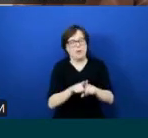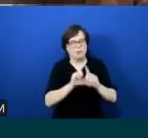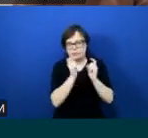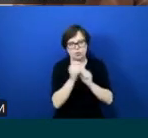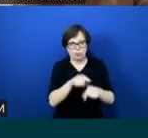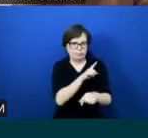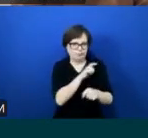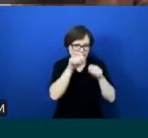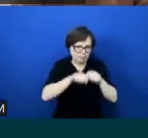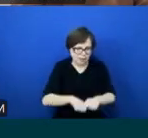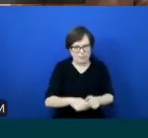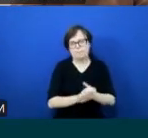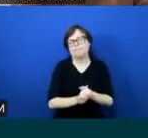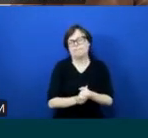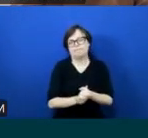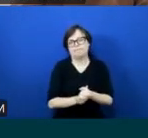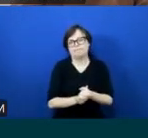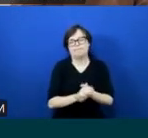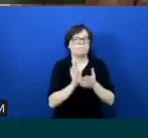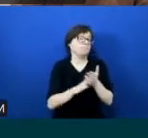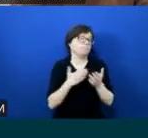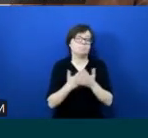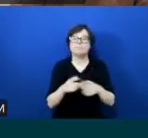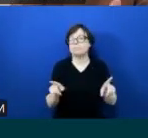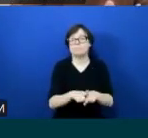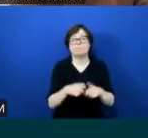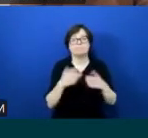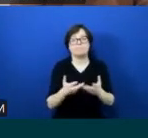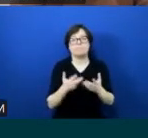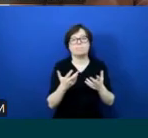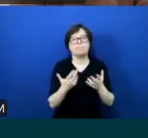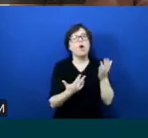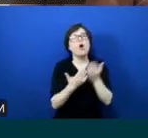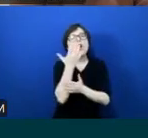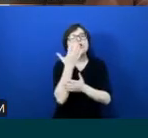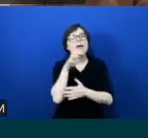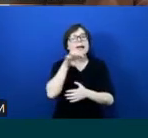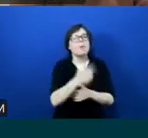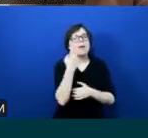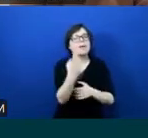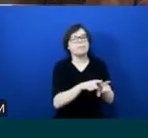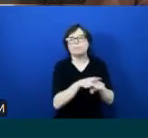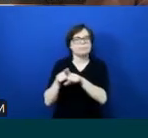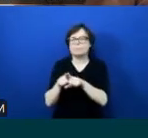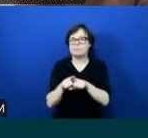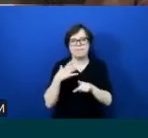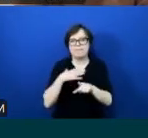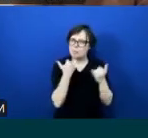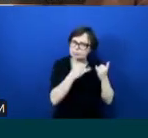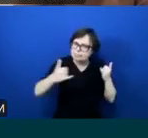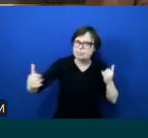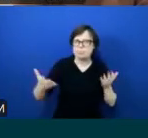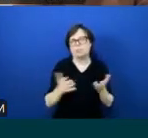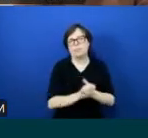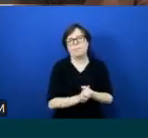the diversification of species, like, for example, to use, of course, still native species, and as